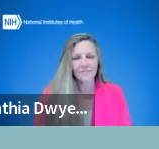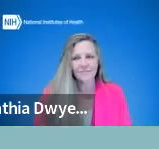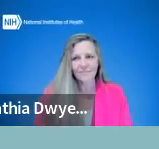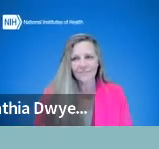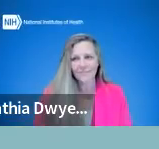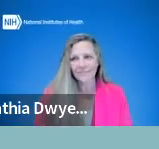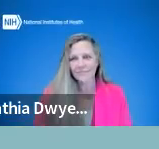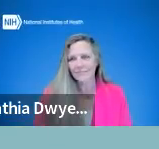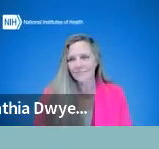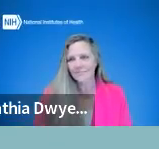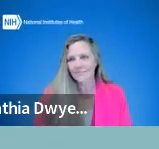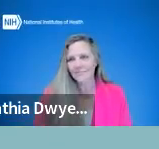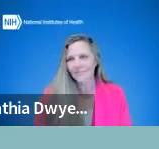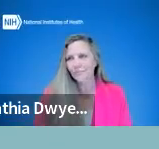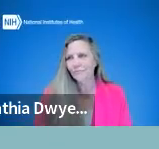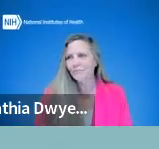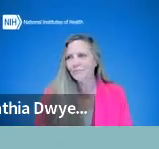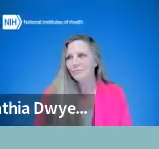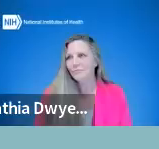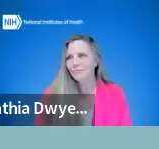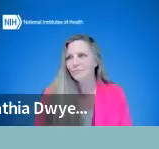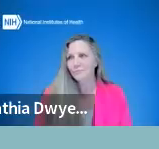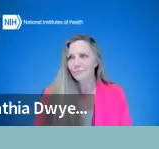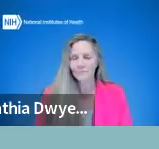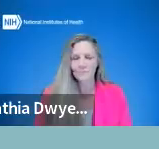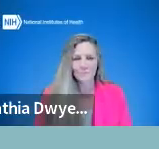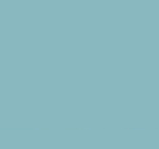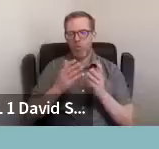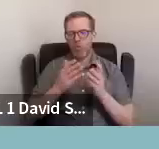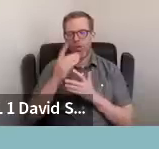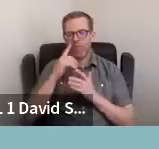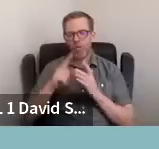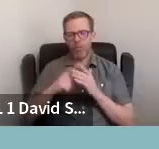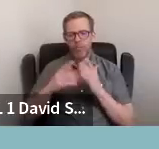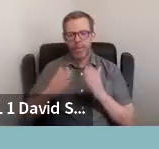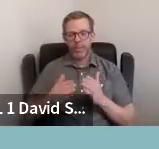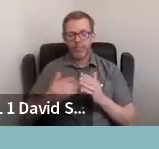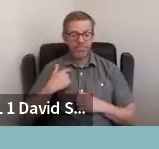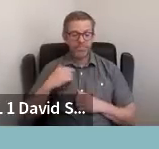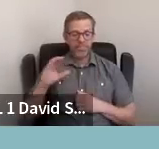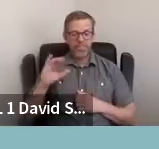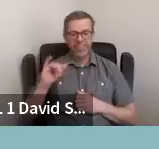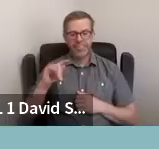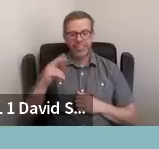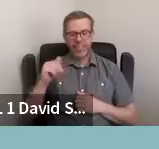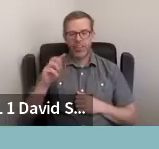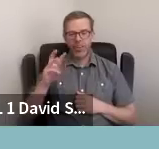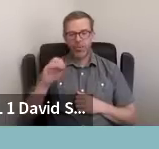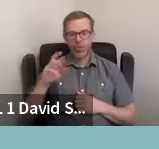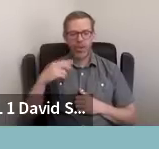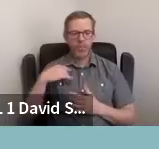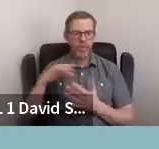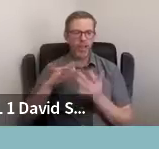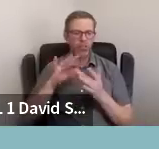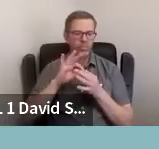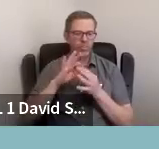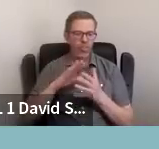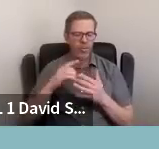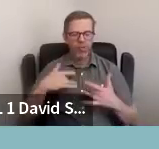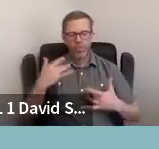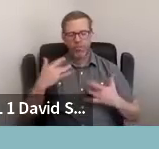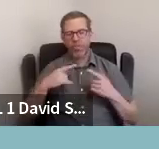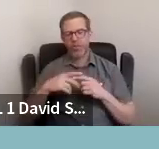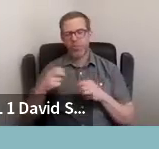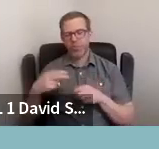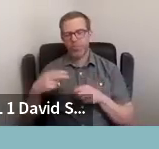Welcome to the NIH Grants Process, a walkthrough for beginners. I'm Cynthia Dwyer, an Outreach Coordinator, and I'm thrilled to be joined by